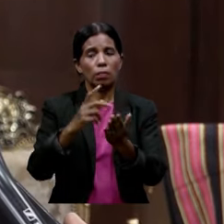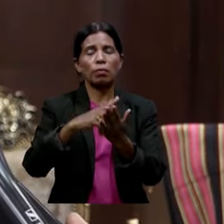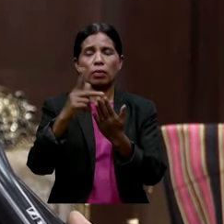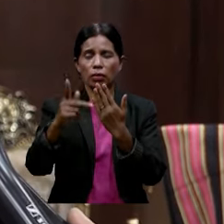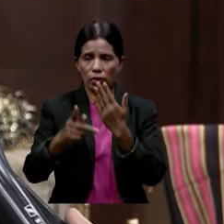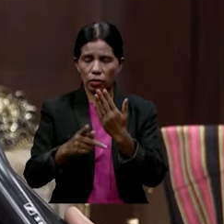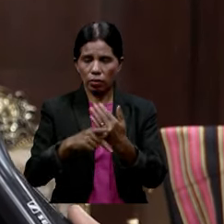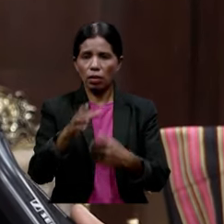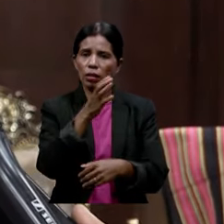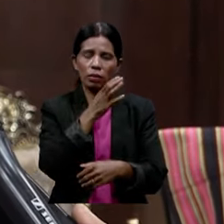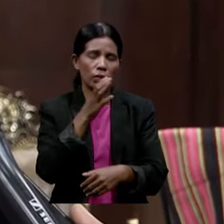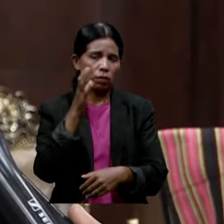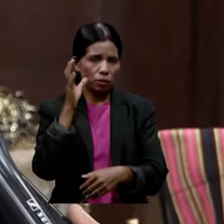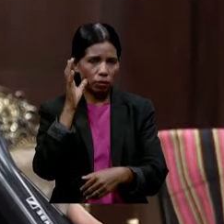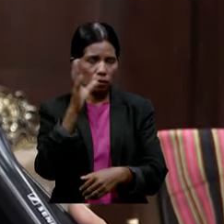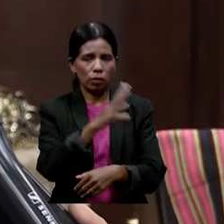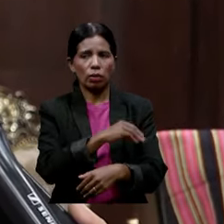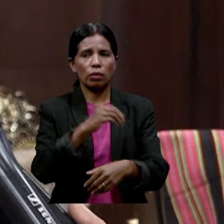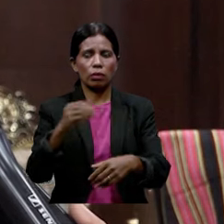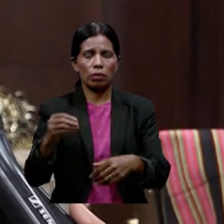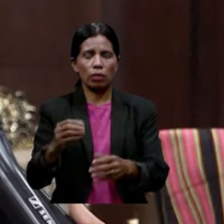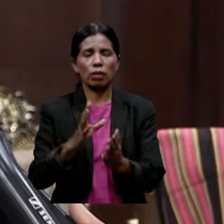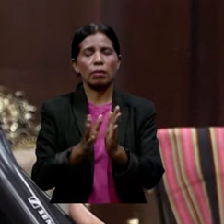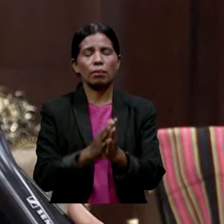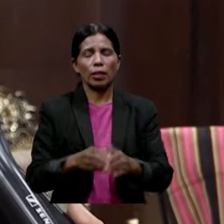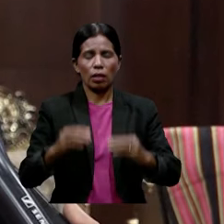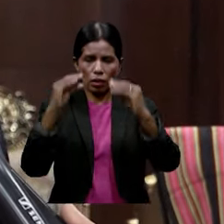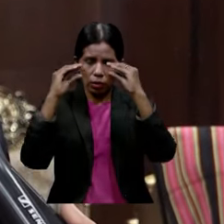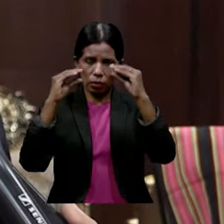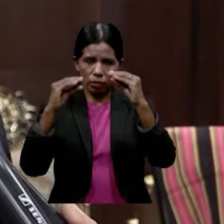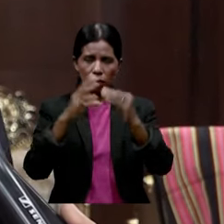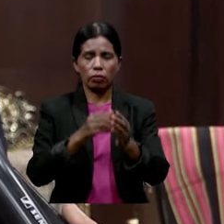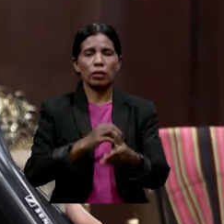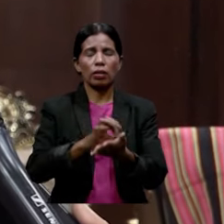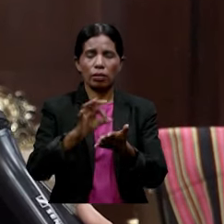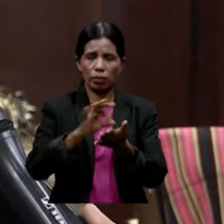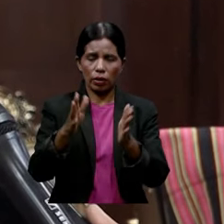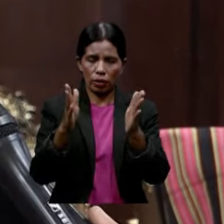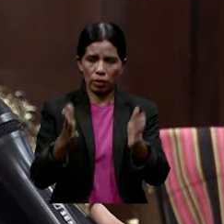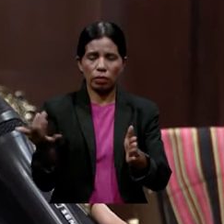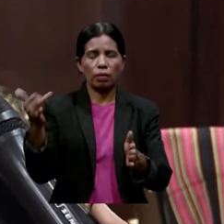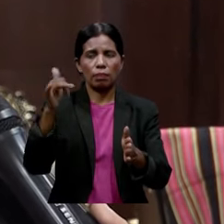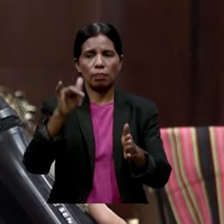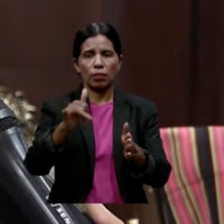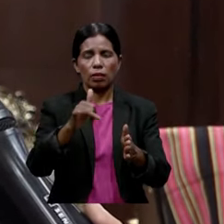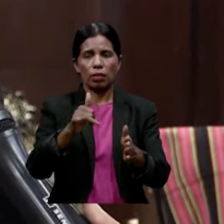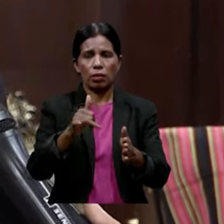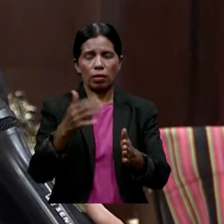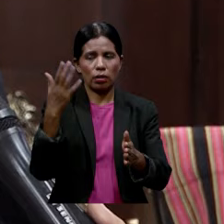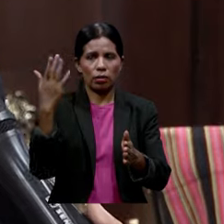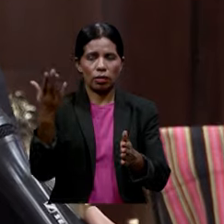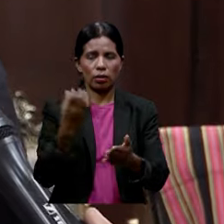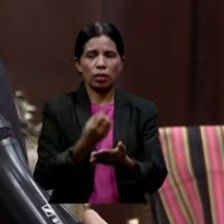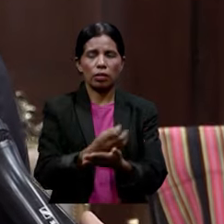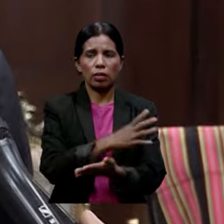the agriculture, but also capacity building for the public sector on how can we really help reach the